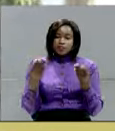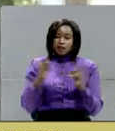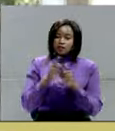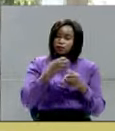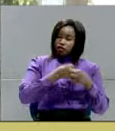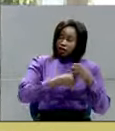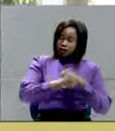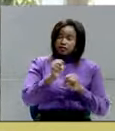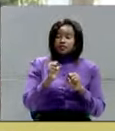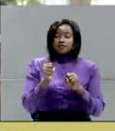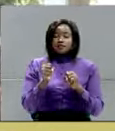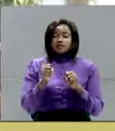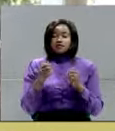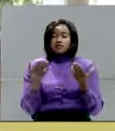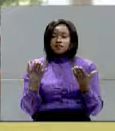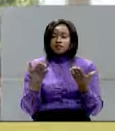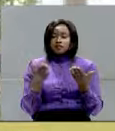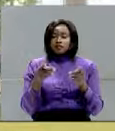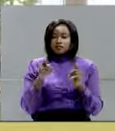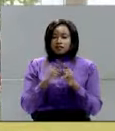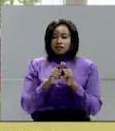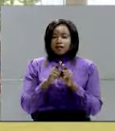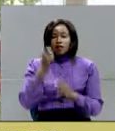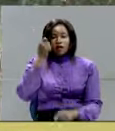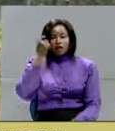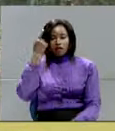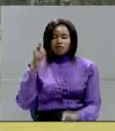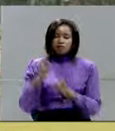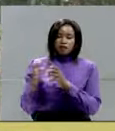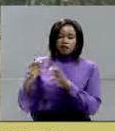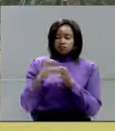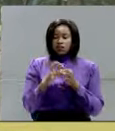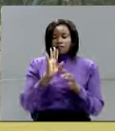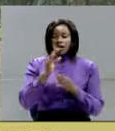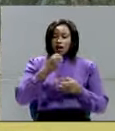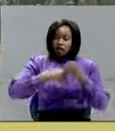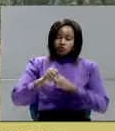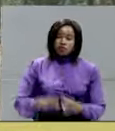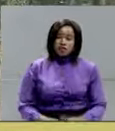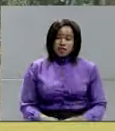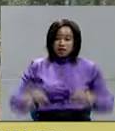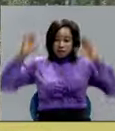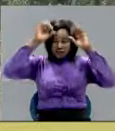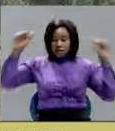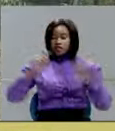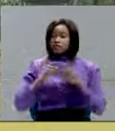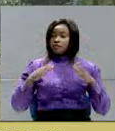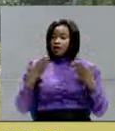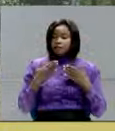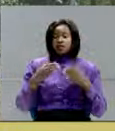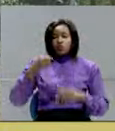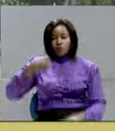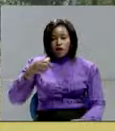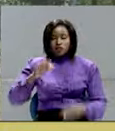reacting, and coordinating your actions. The president was also impressed by the quality of